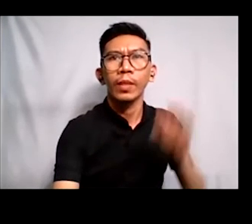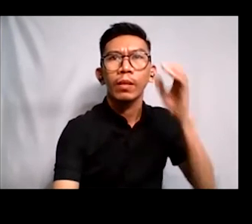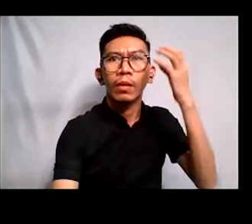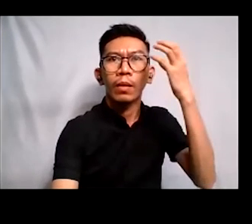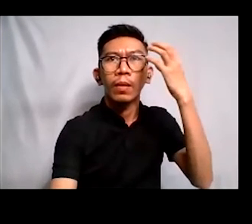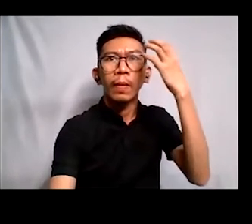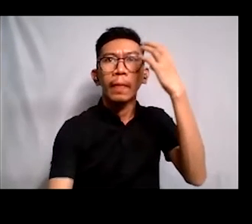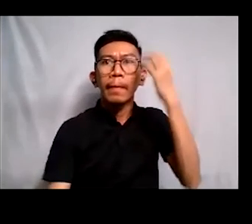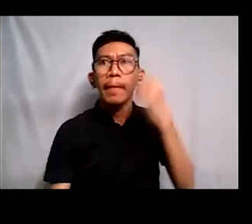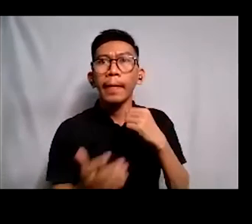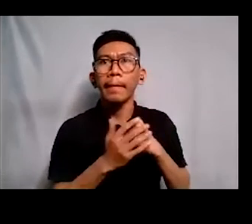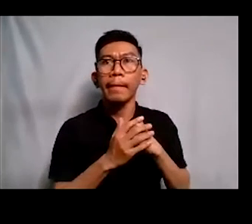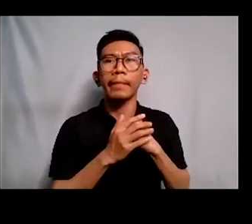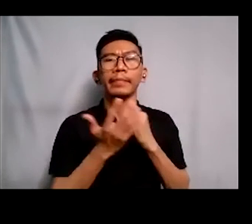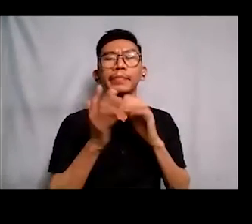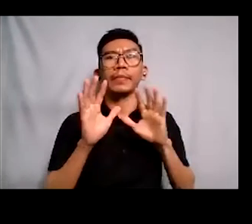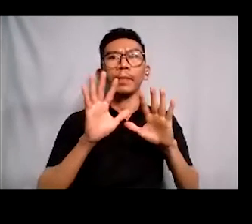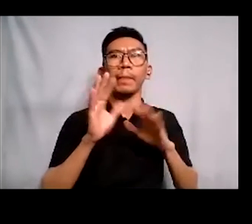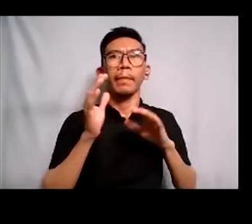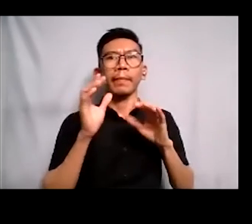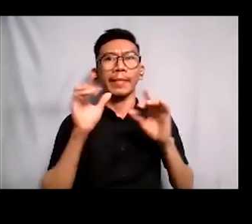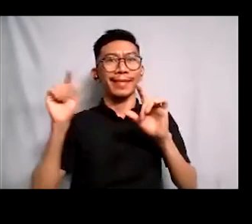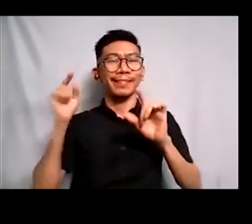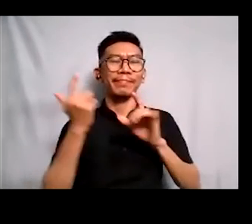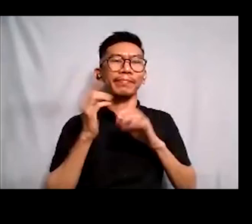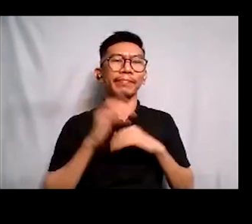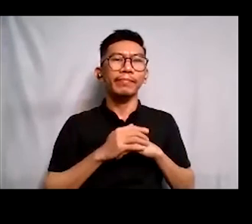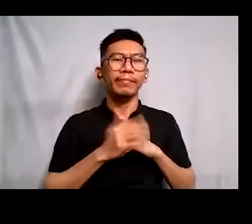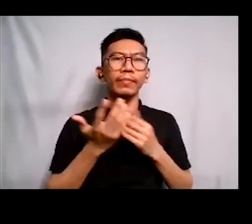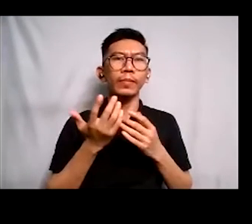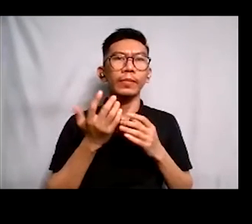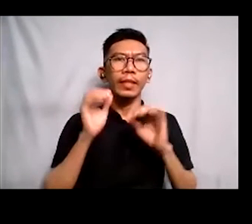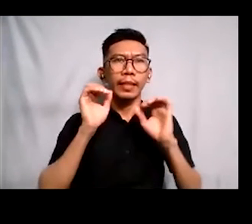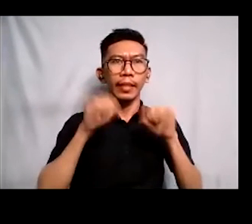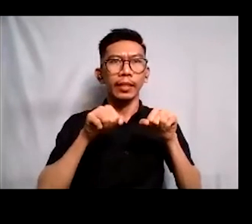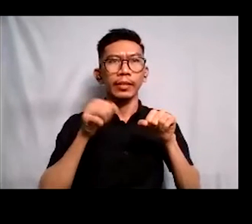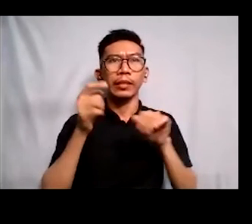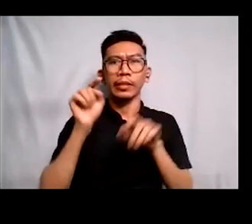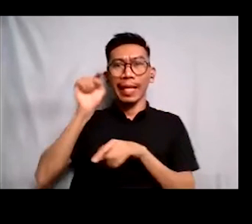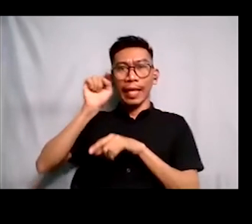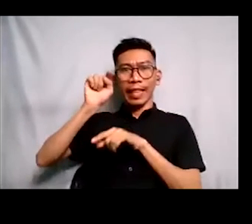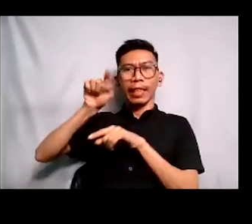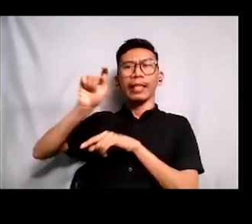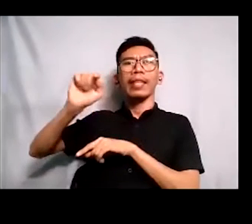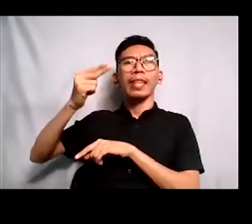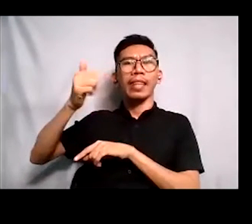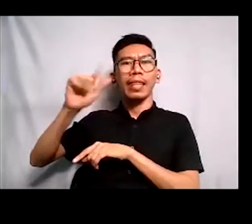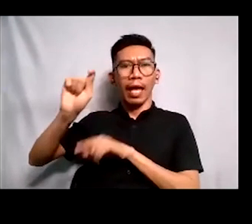Go ahead, Dr. Woody. Yeah, you can take out that and just say